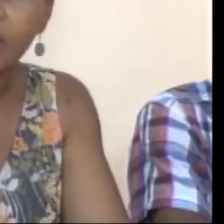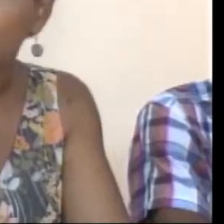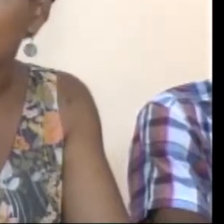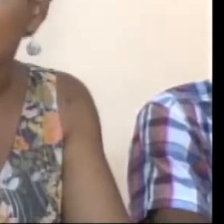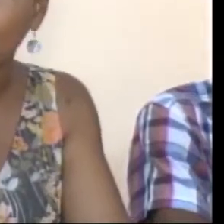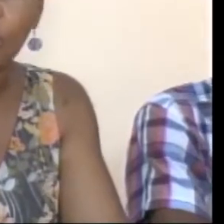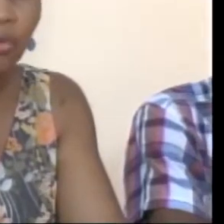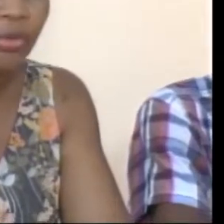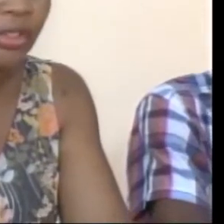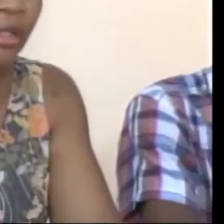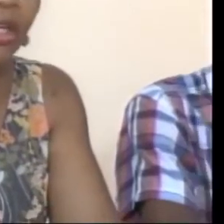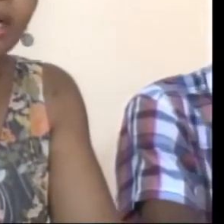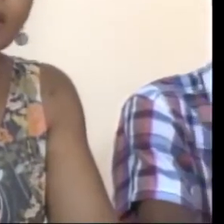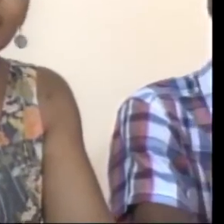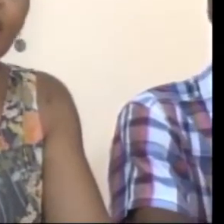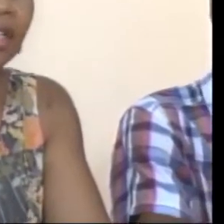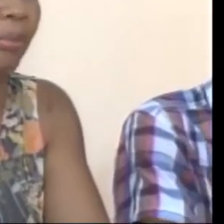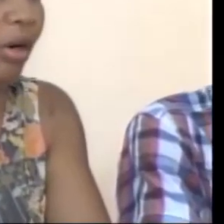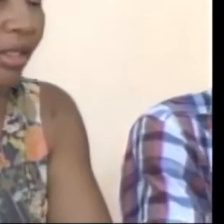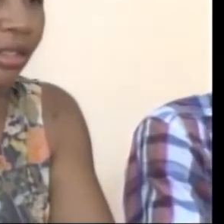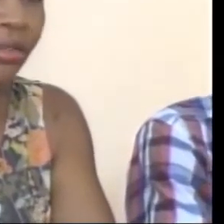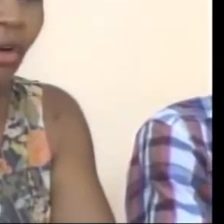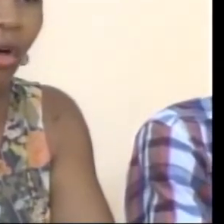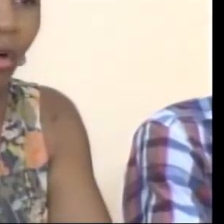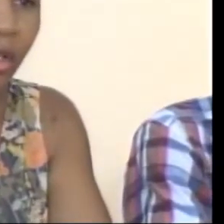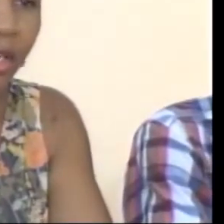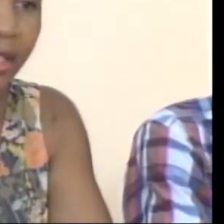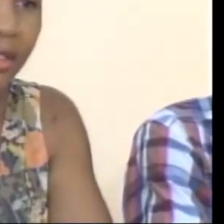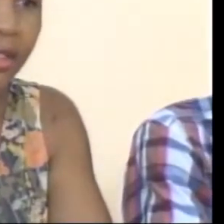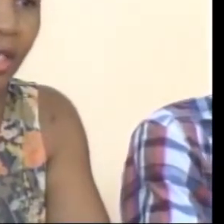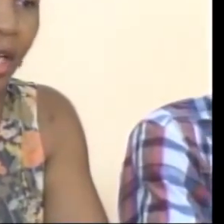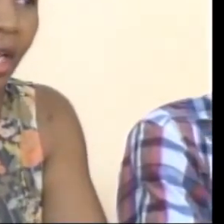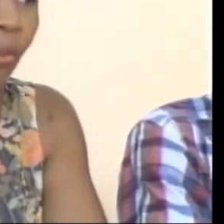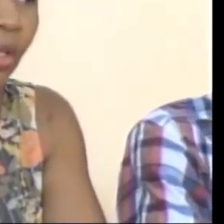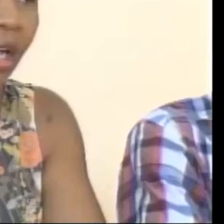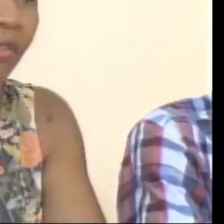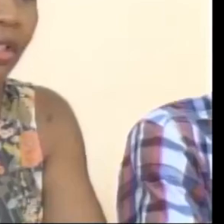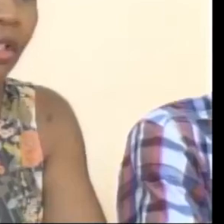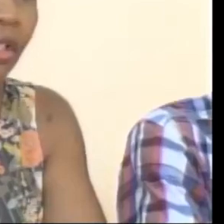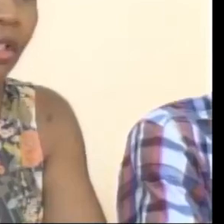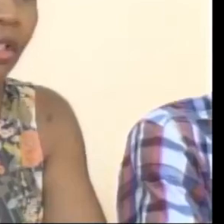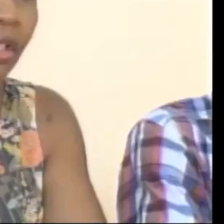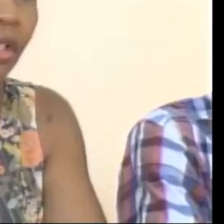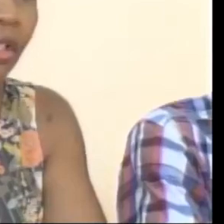Department, but hopefully find markets for our clients.